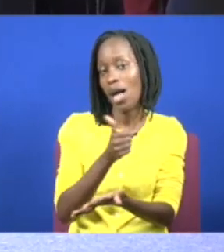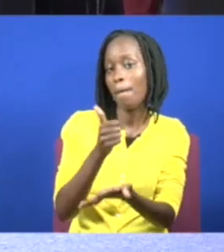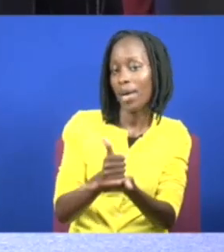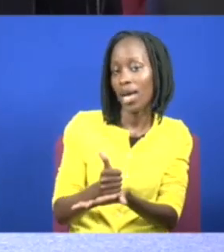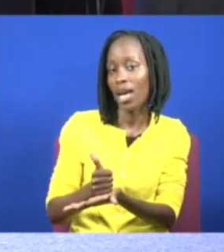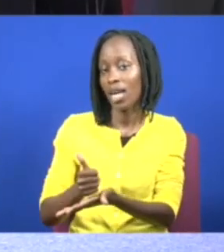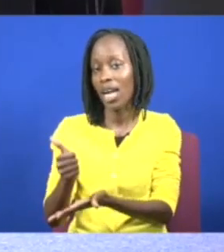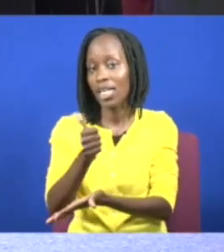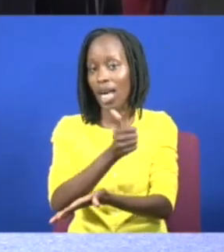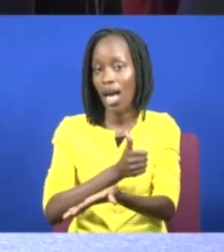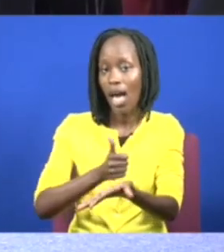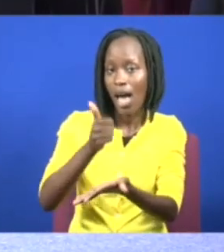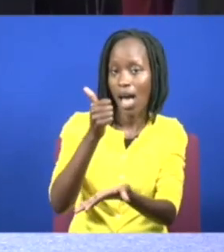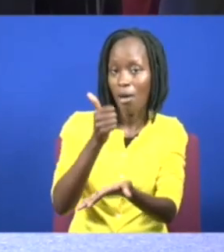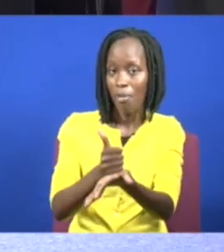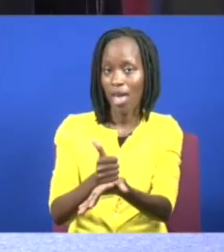amen, amen,